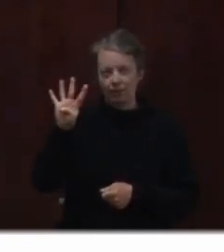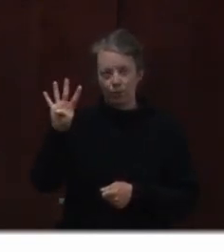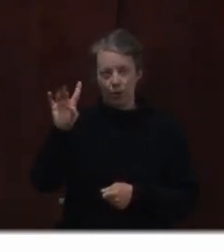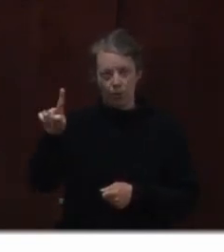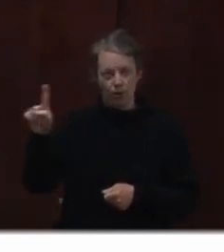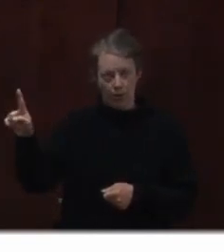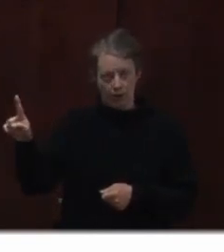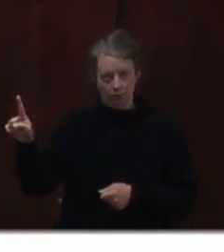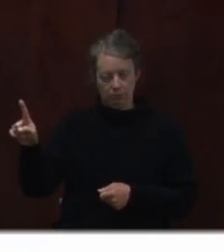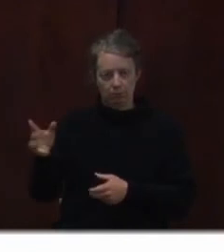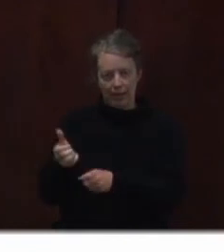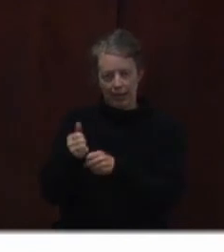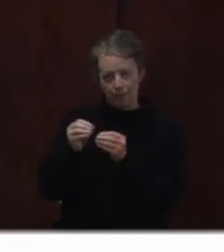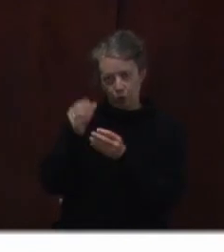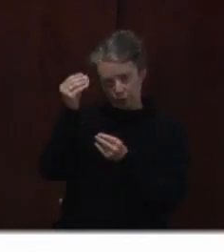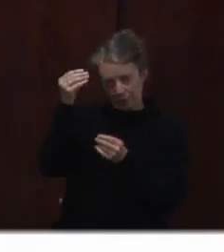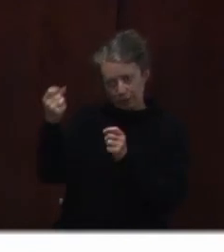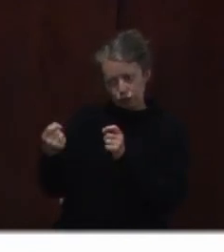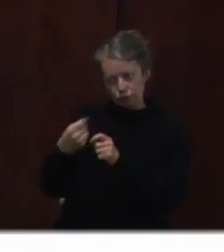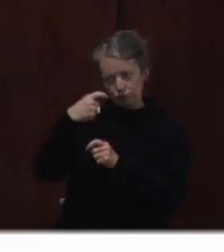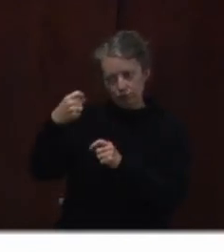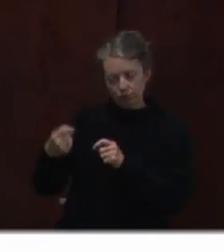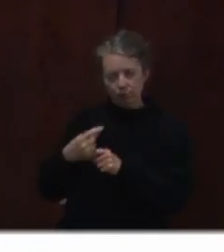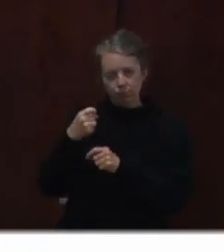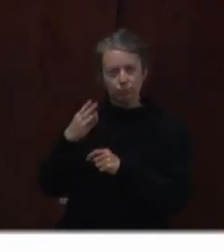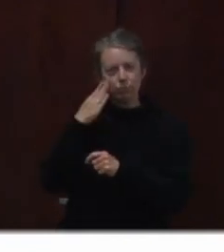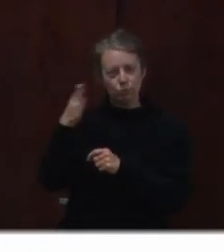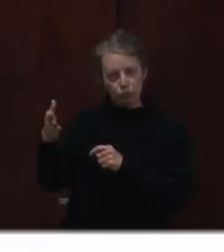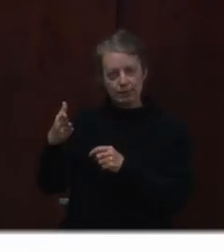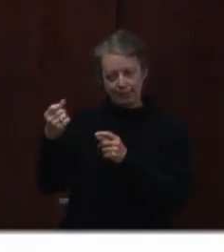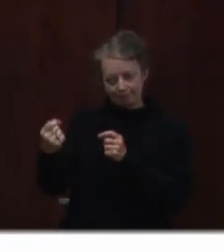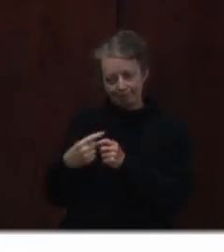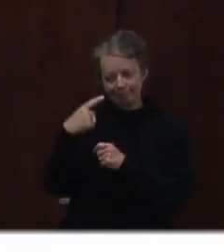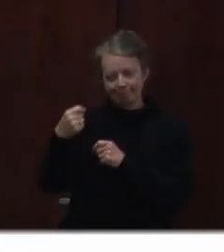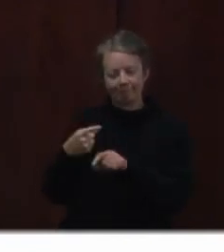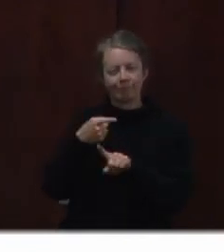99411. And they'll see those notifications coming from the